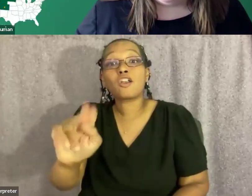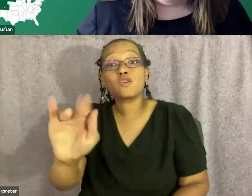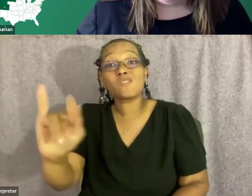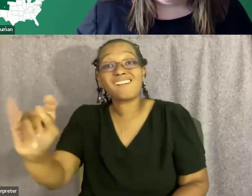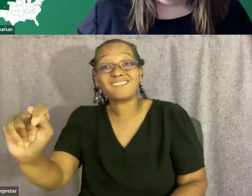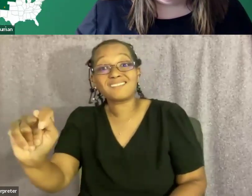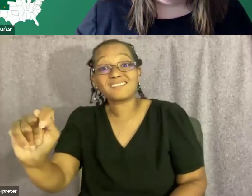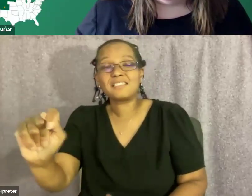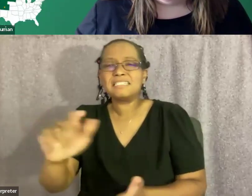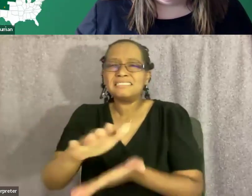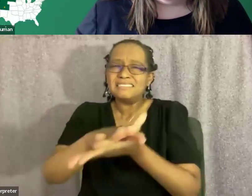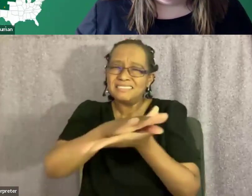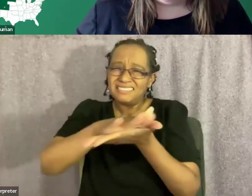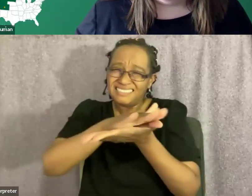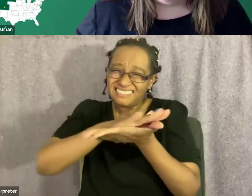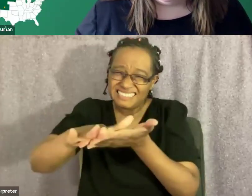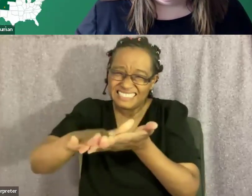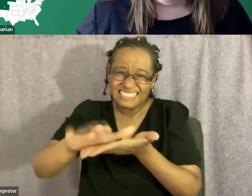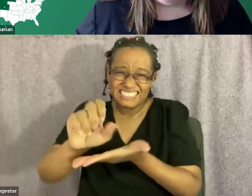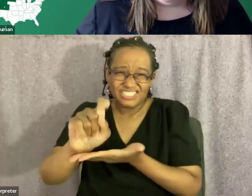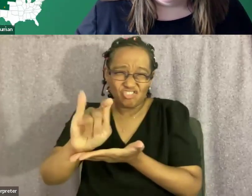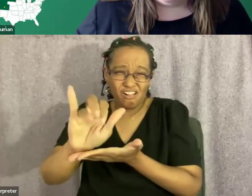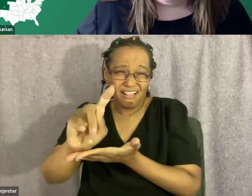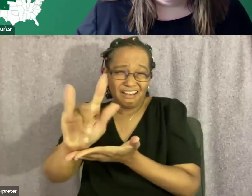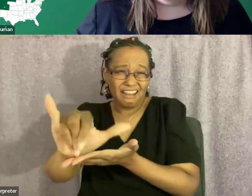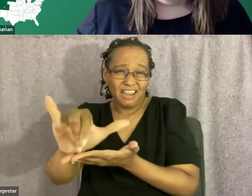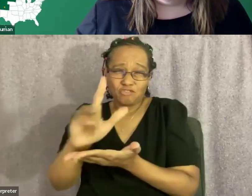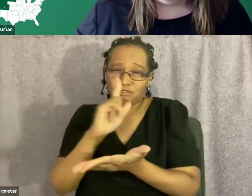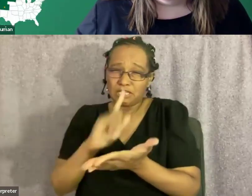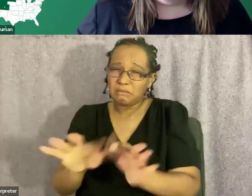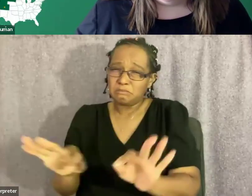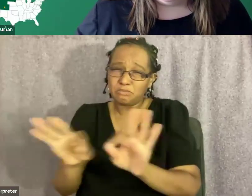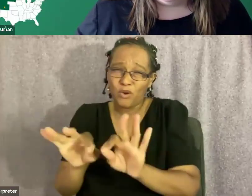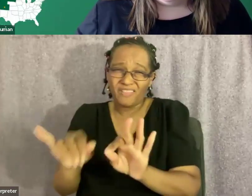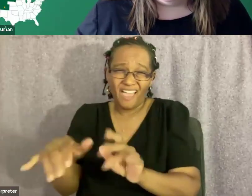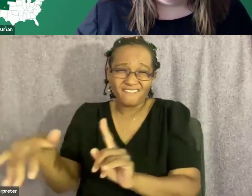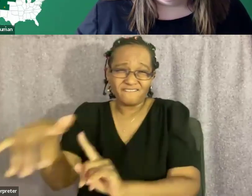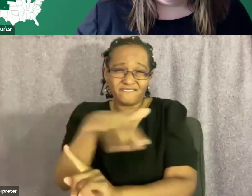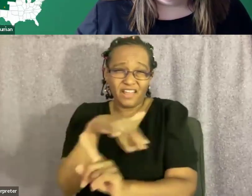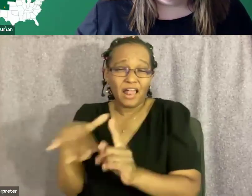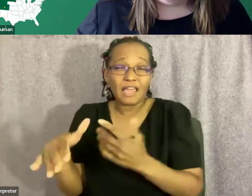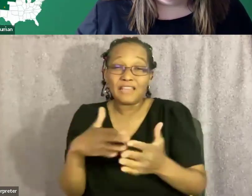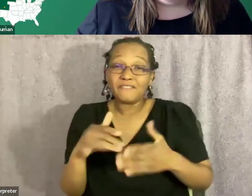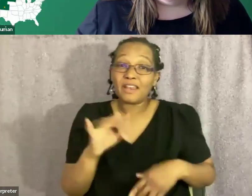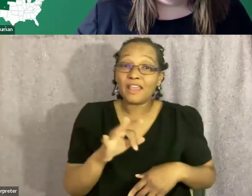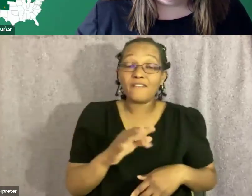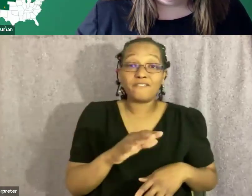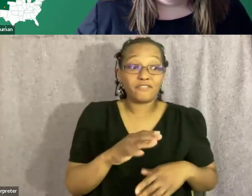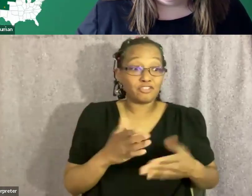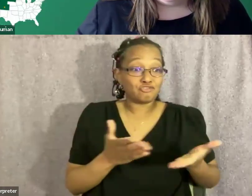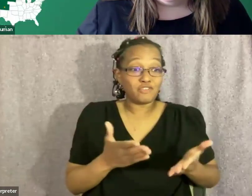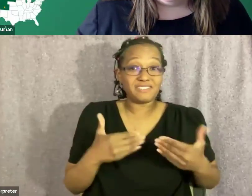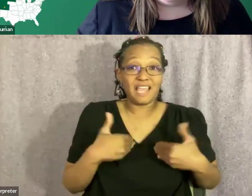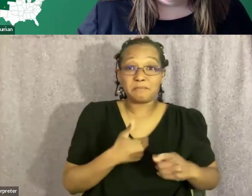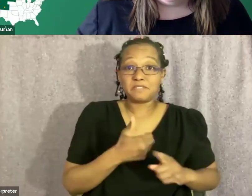Sterility is very, very important in those kinds of spaces. And even well-behaved, well-groomed service